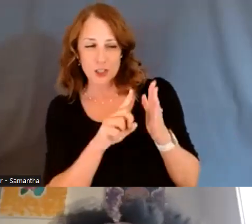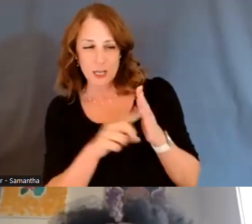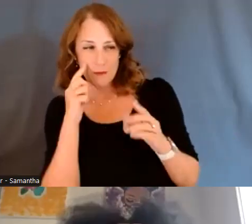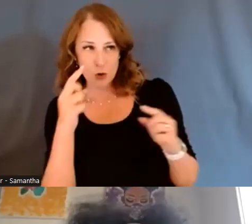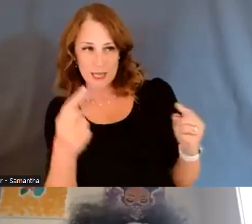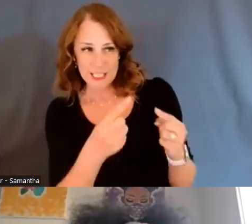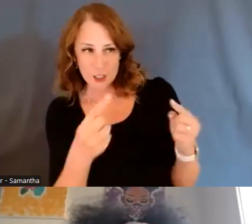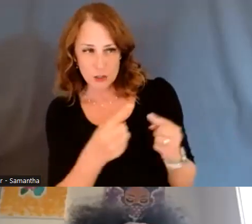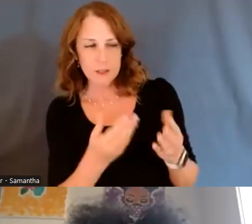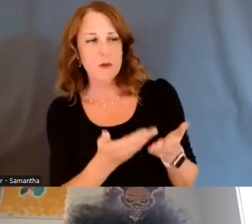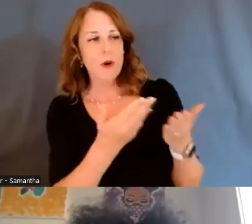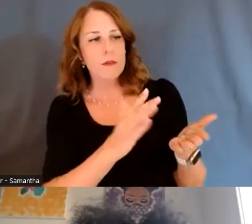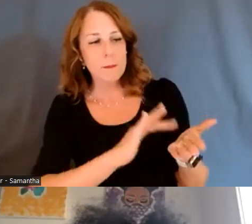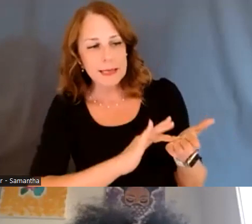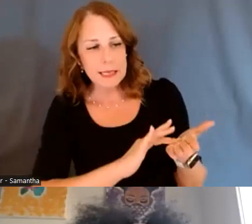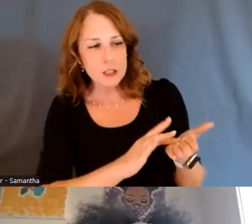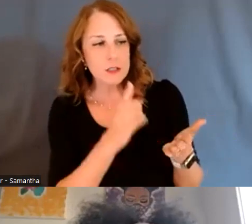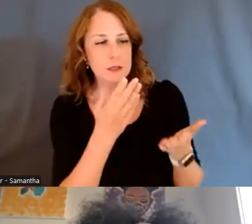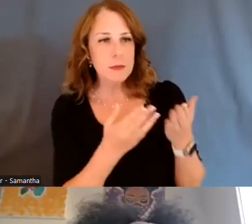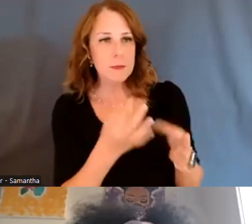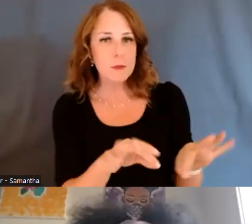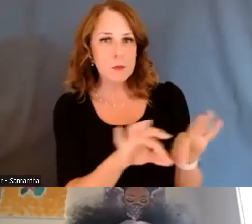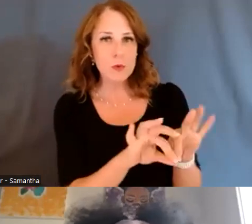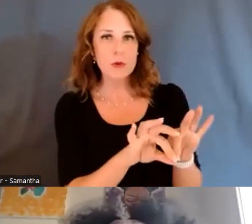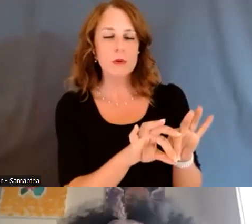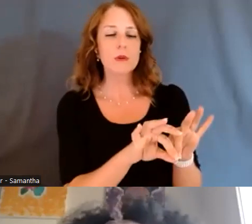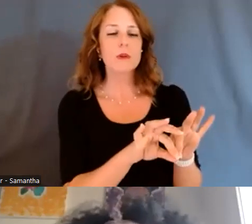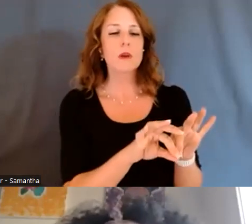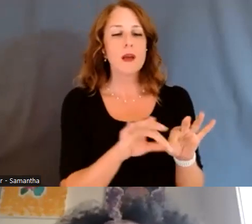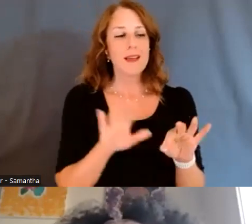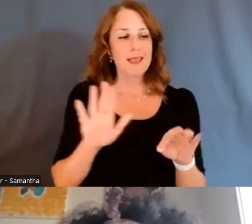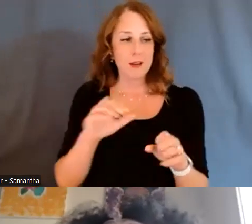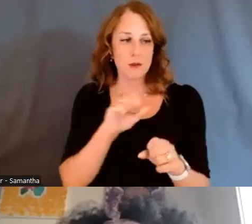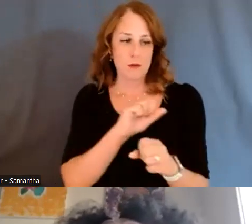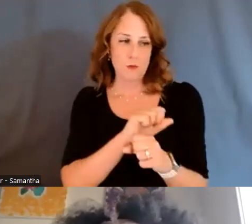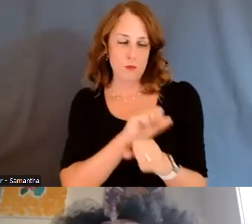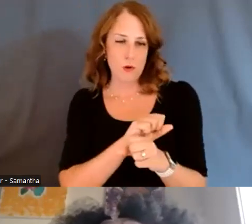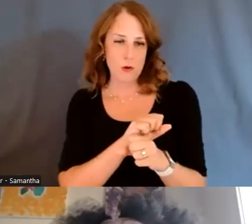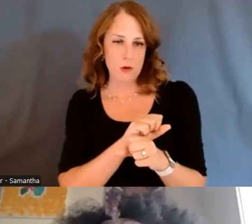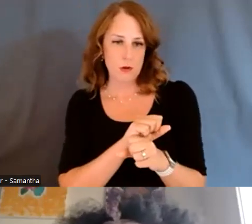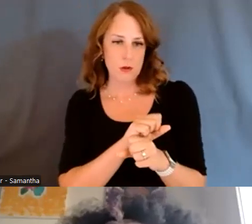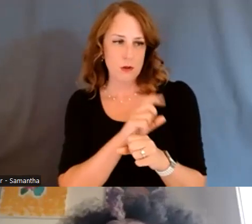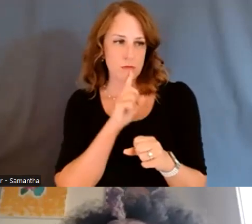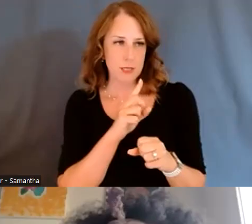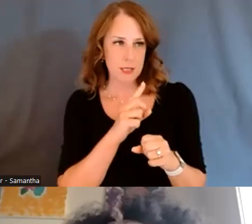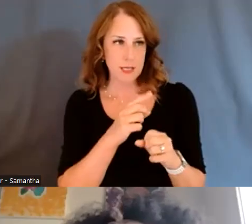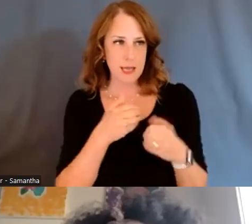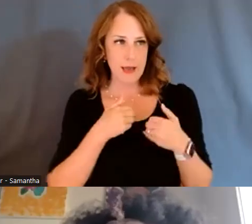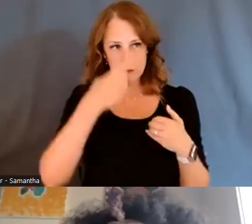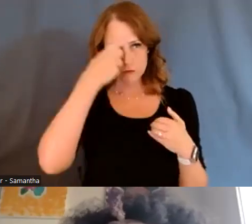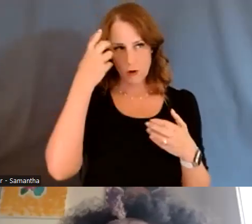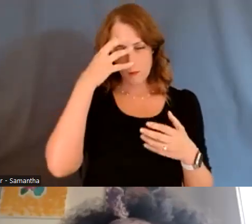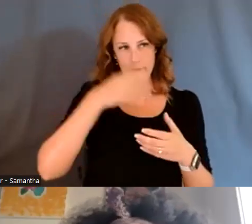offering medications that are important, and that all of the work that they're doing is coming from a trauma-informed place. So